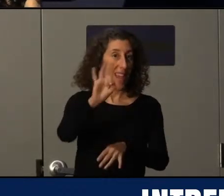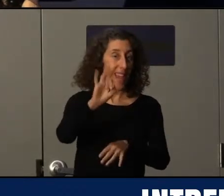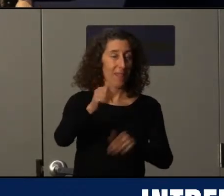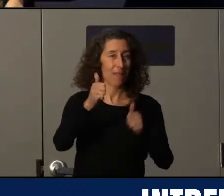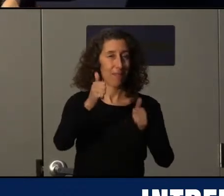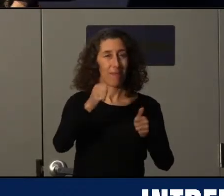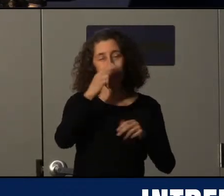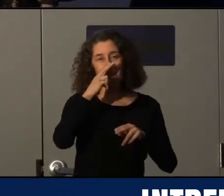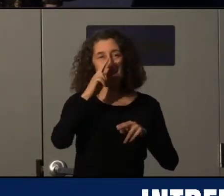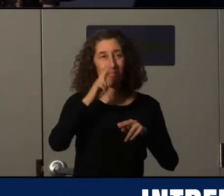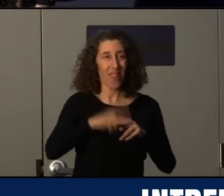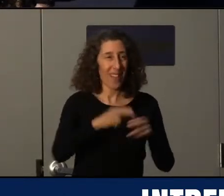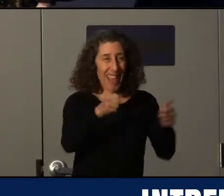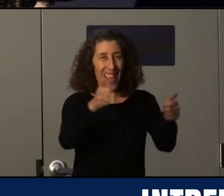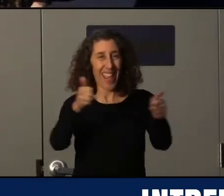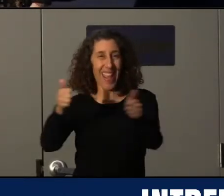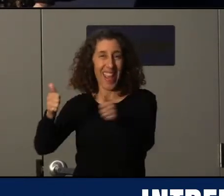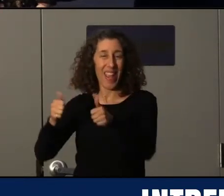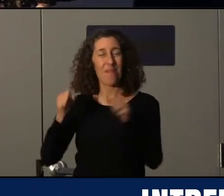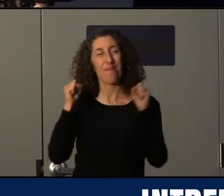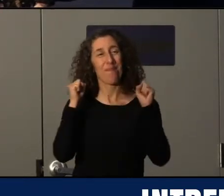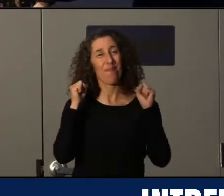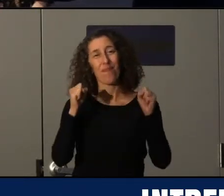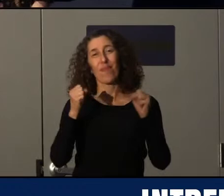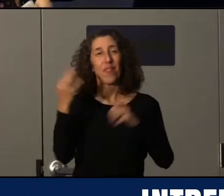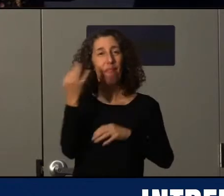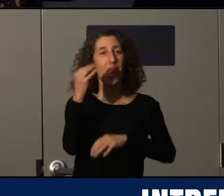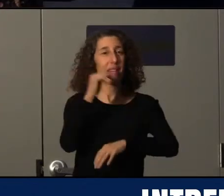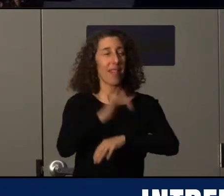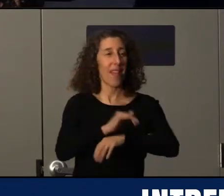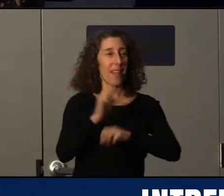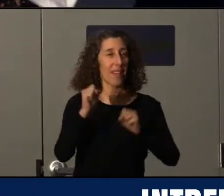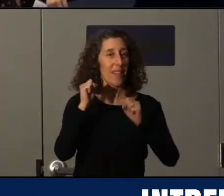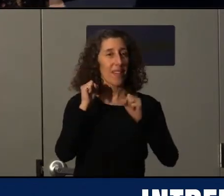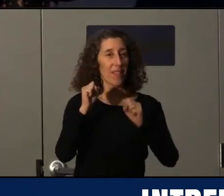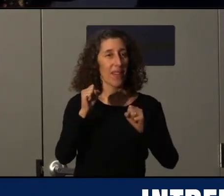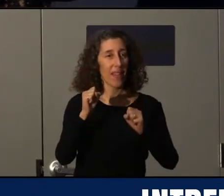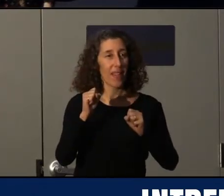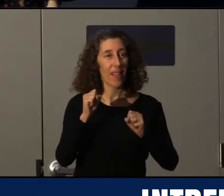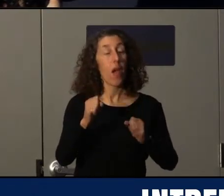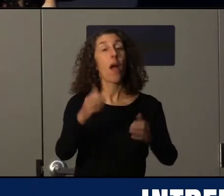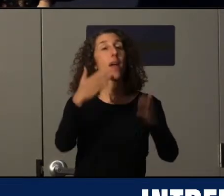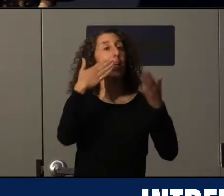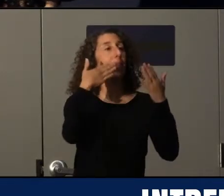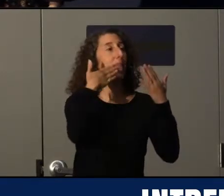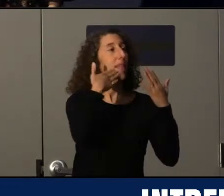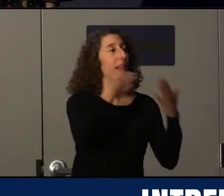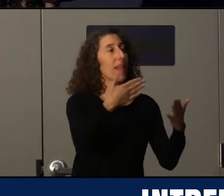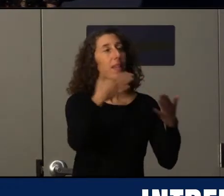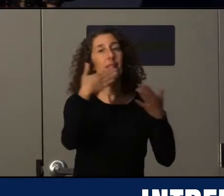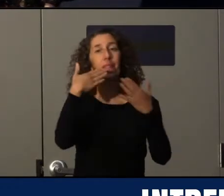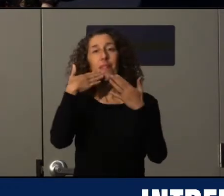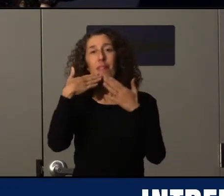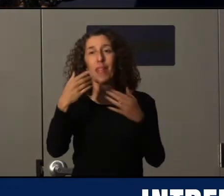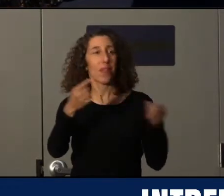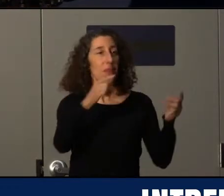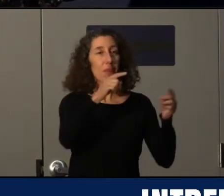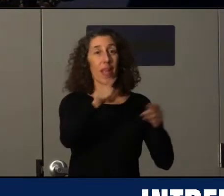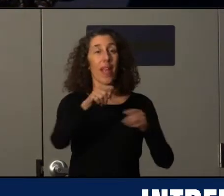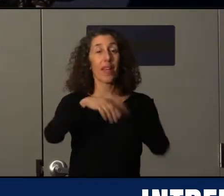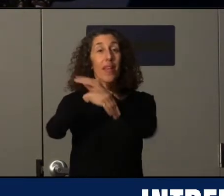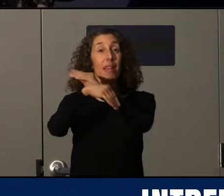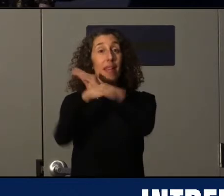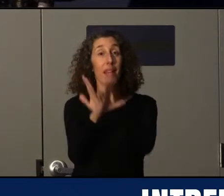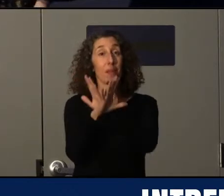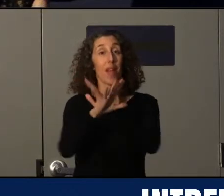a wonderful time at the Intrepid Sea, Air, and Space Museum. And again, shout out to all of our fans and friends who are out on the internet watching us